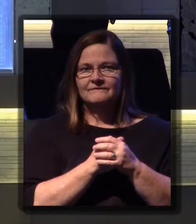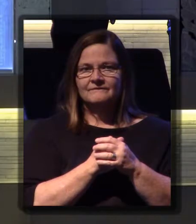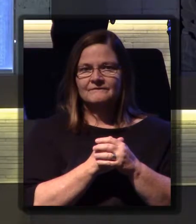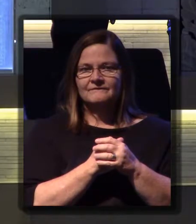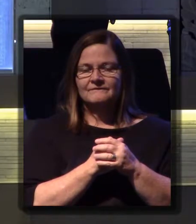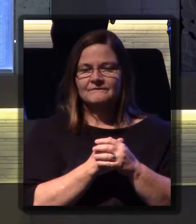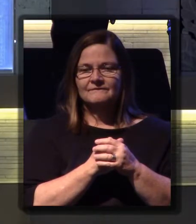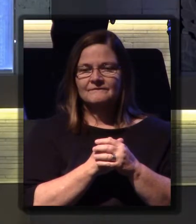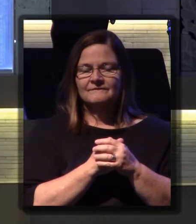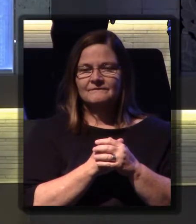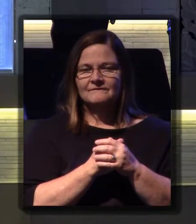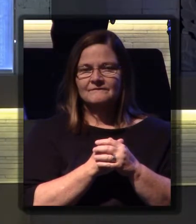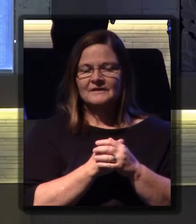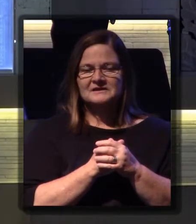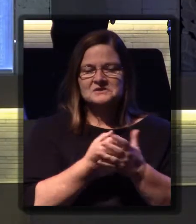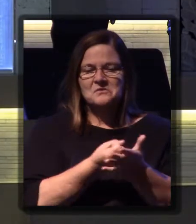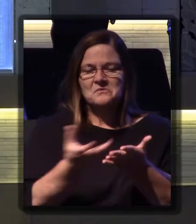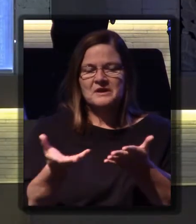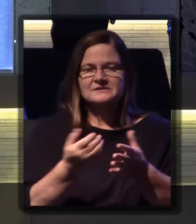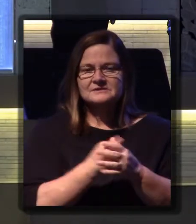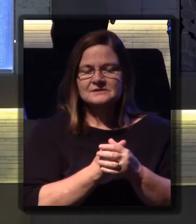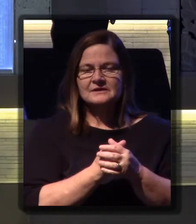they will be like chaff.